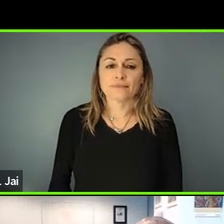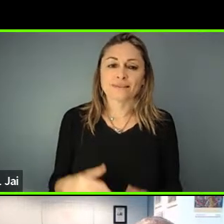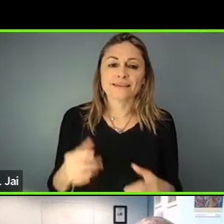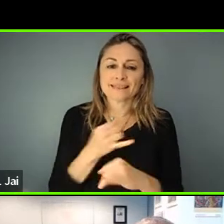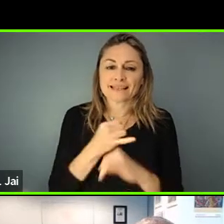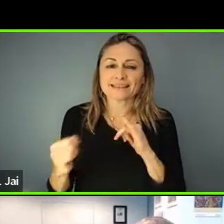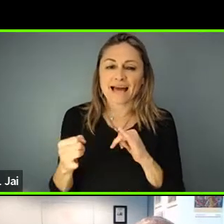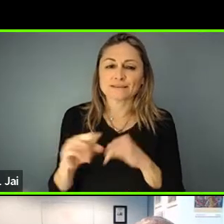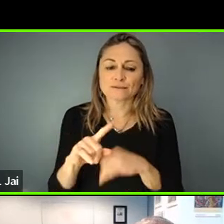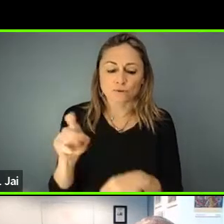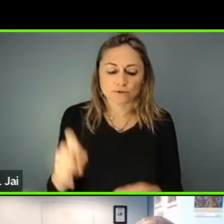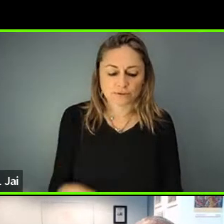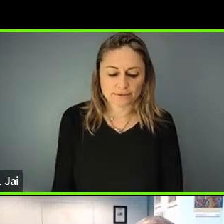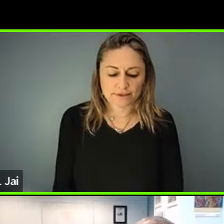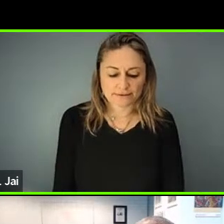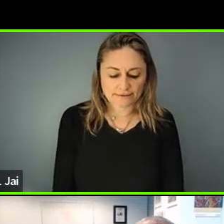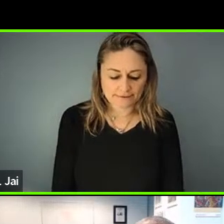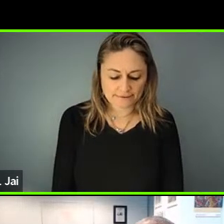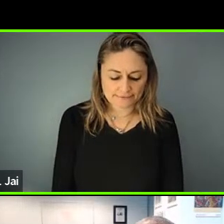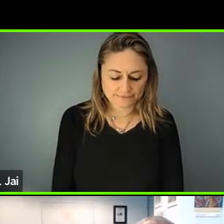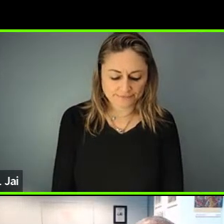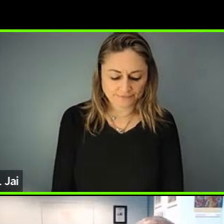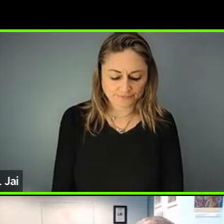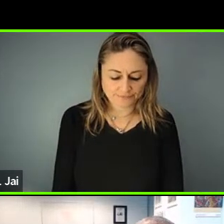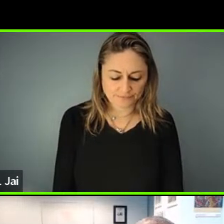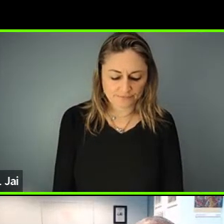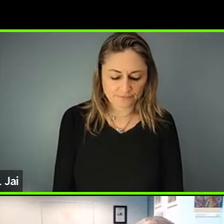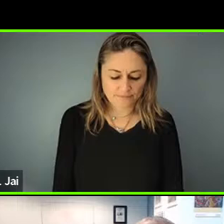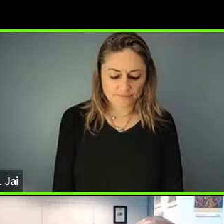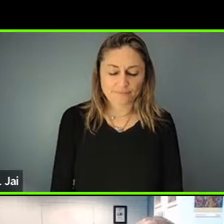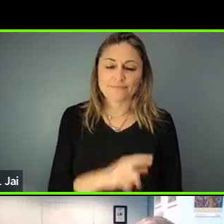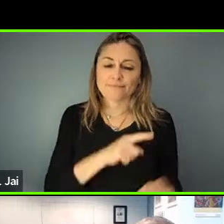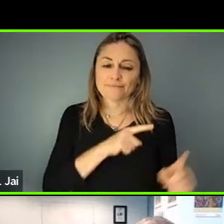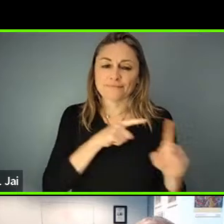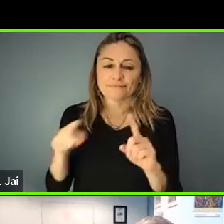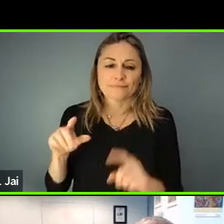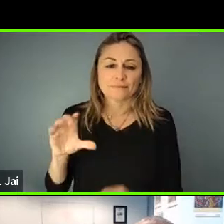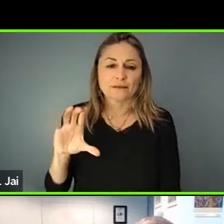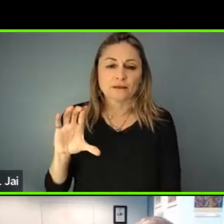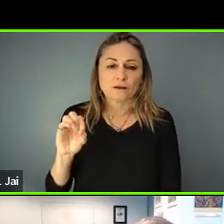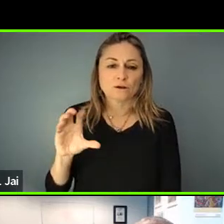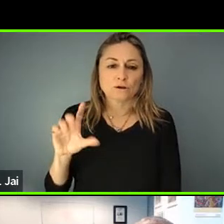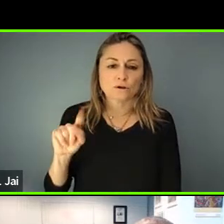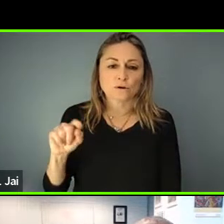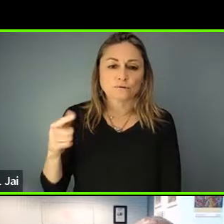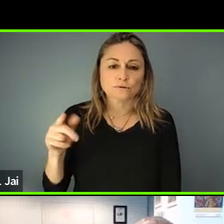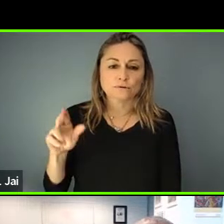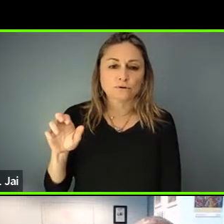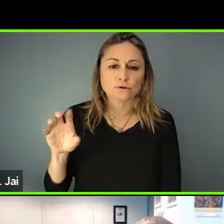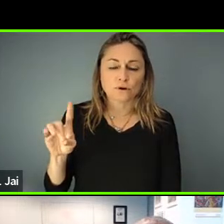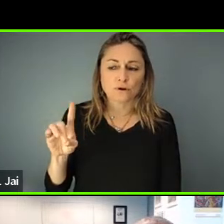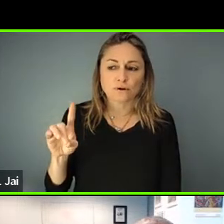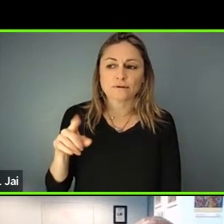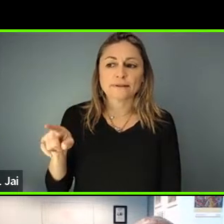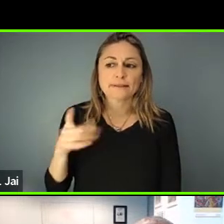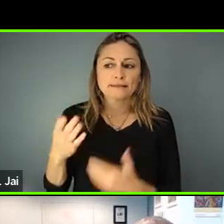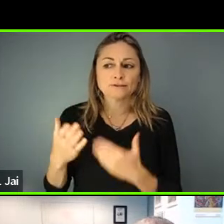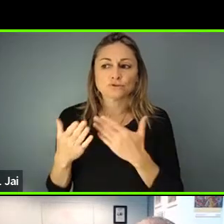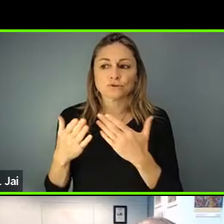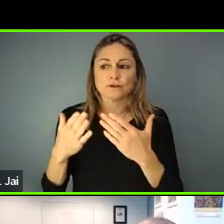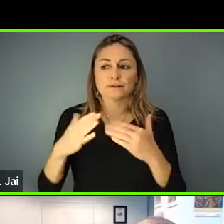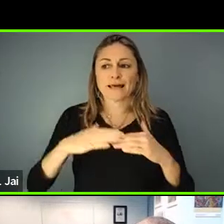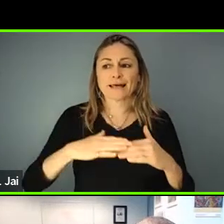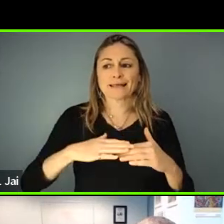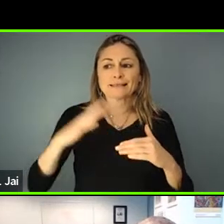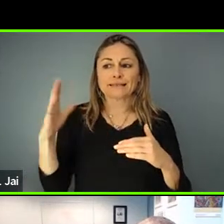last one of the evening. It's going back to the Coast Guard again. So the Coast Guard suggested a lift bridge or